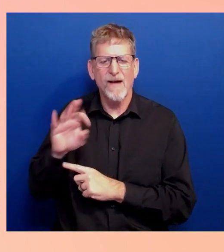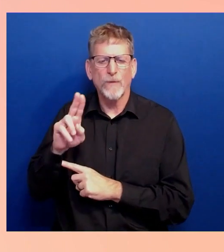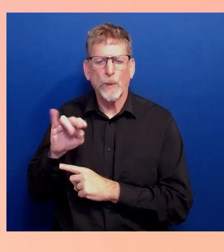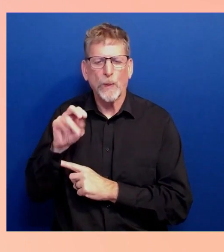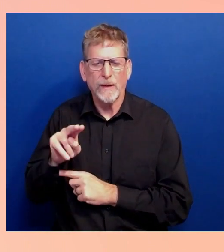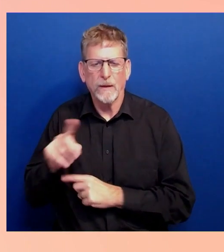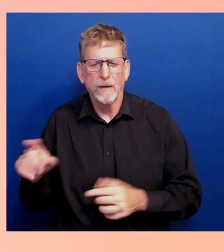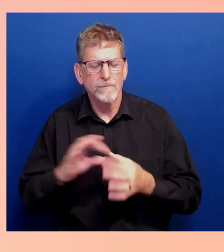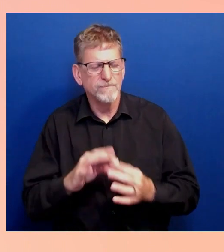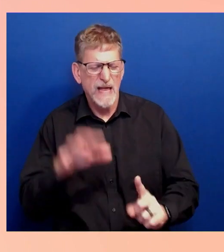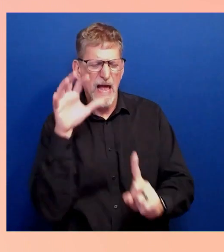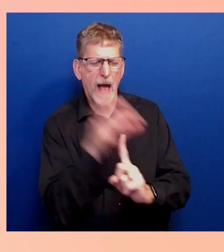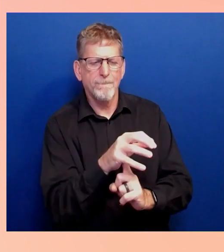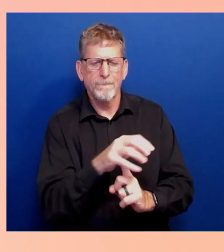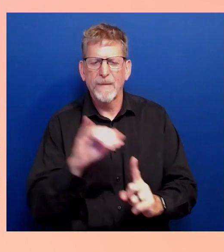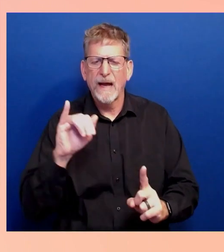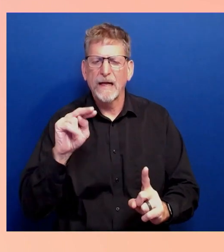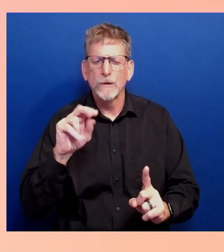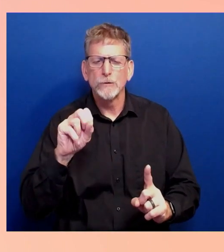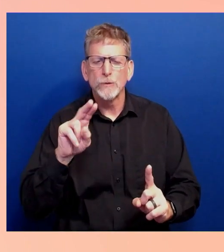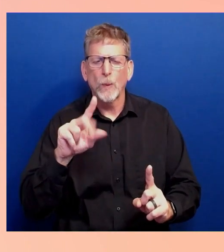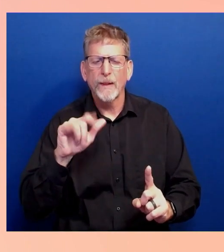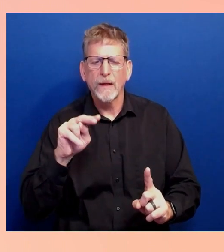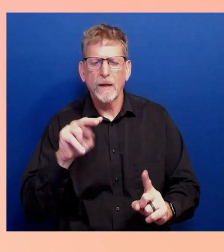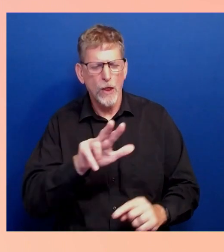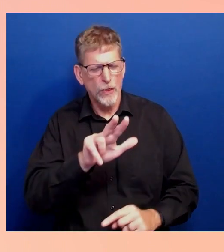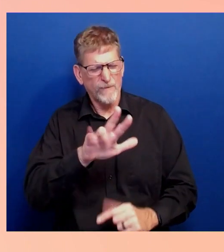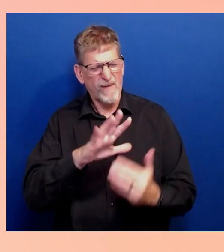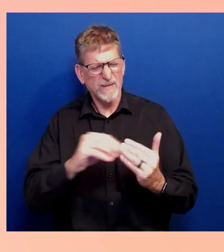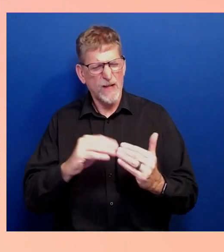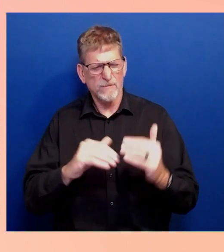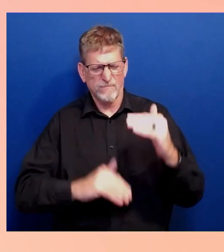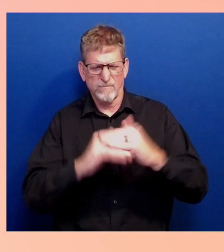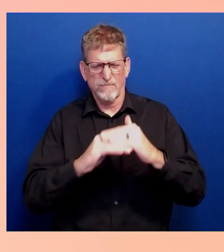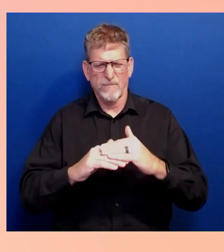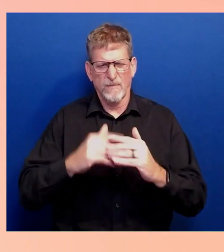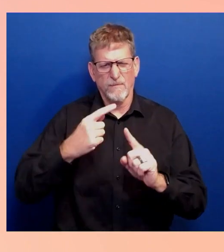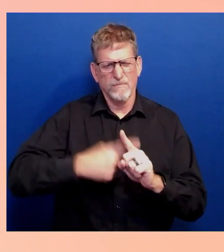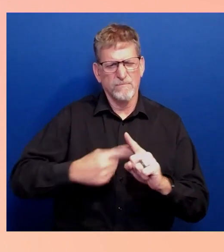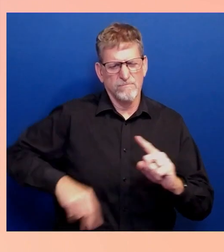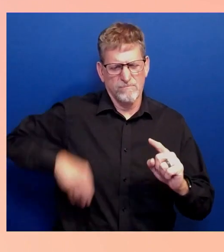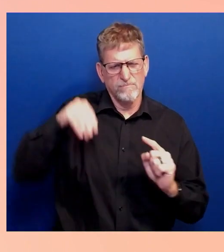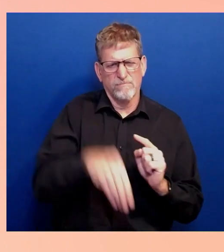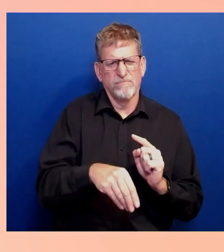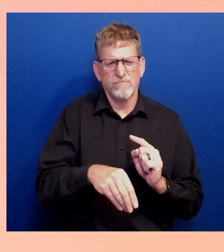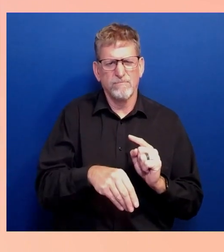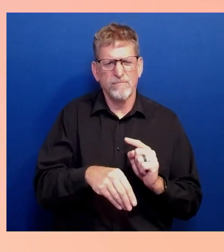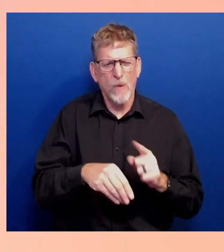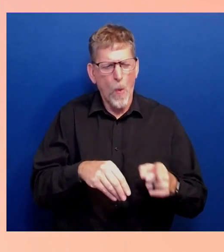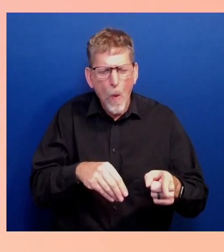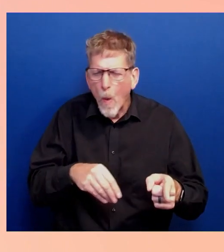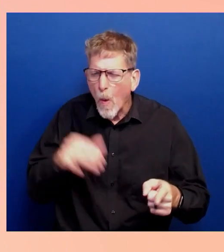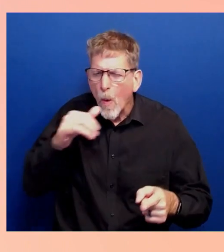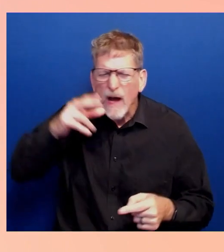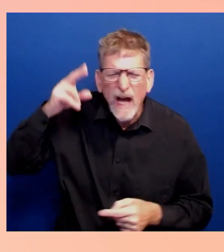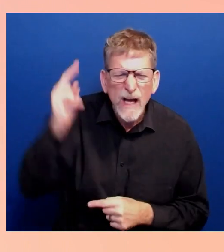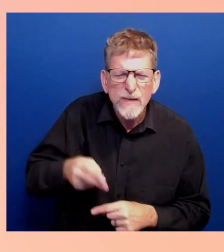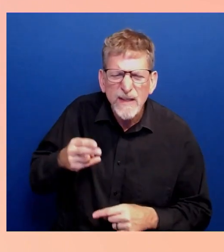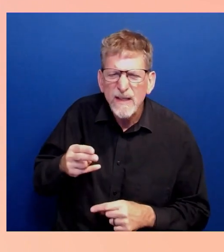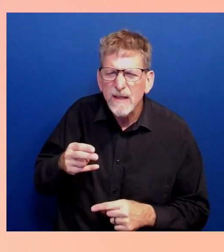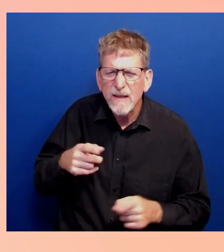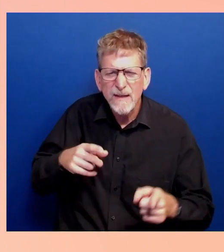and a historic investment in a large segment of the disability community.